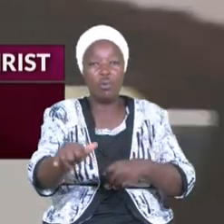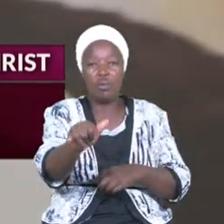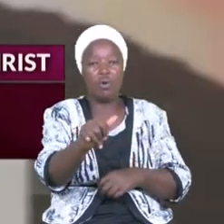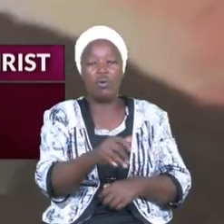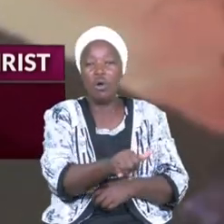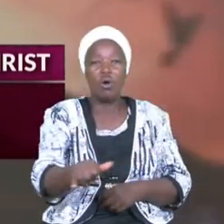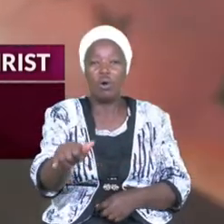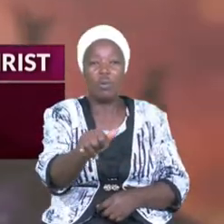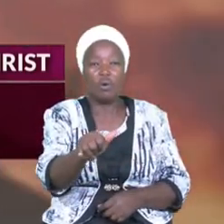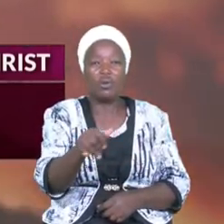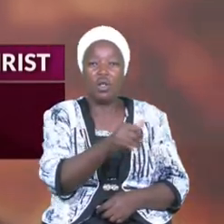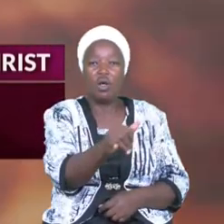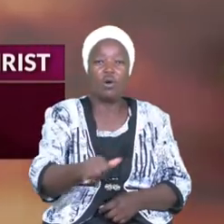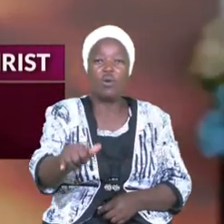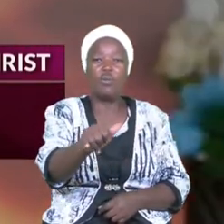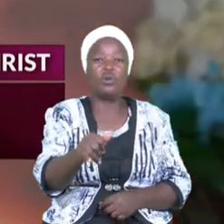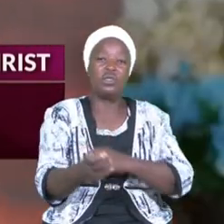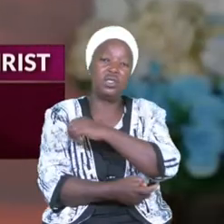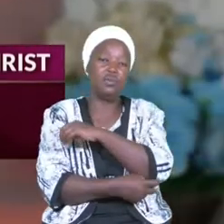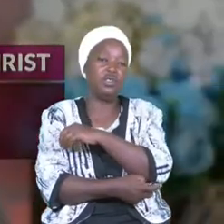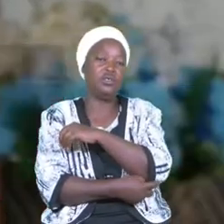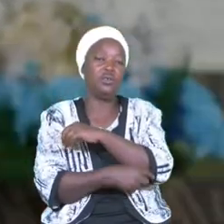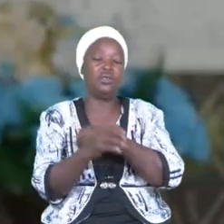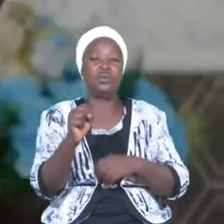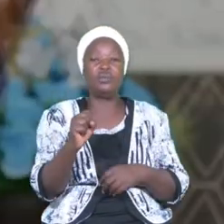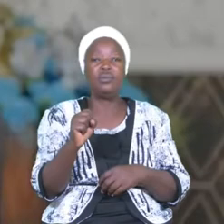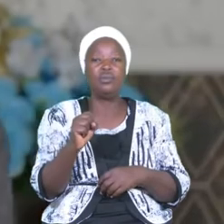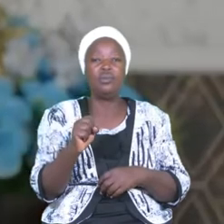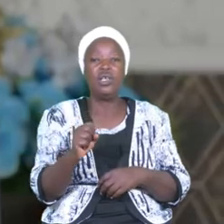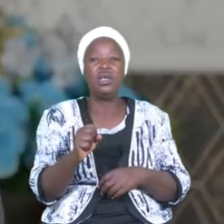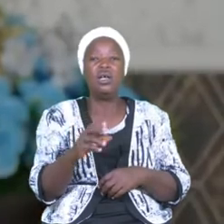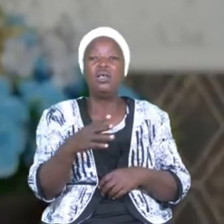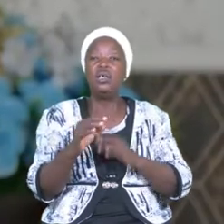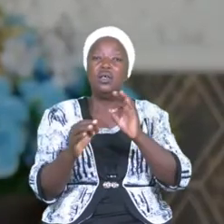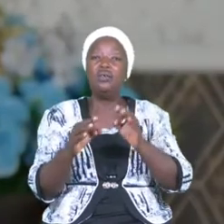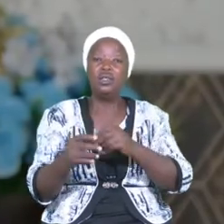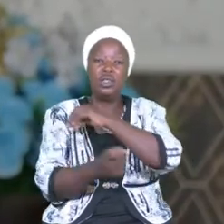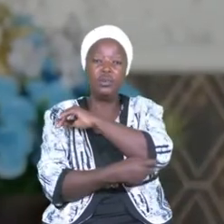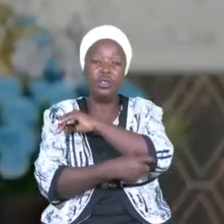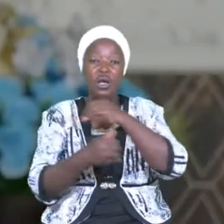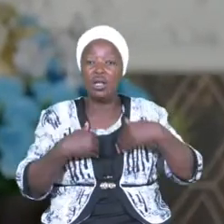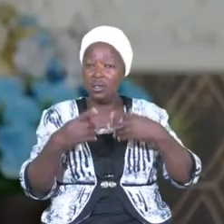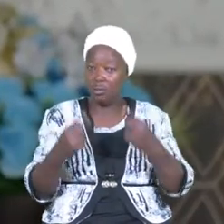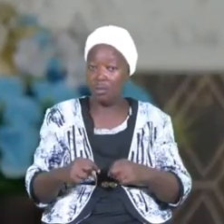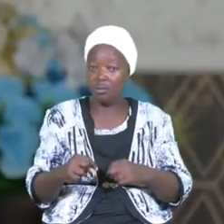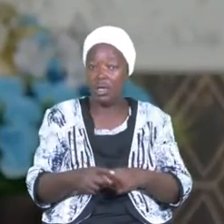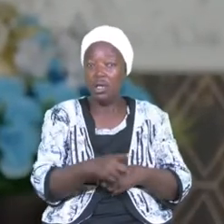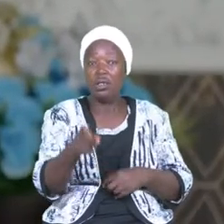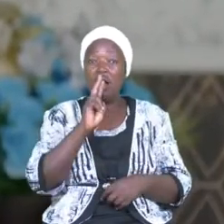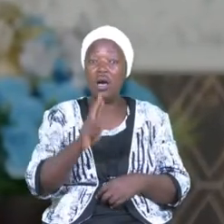common temptations. The temptations that come, they are all